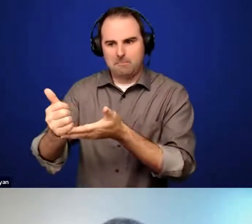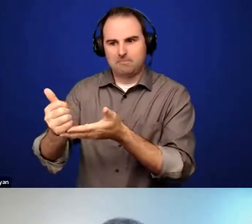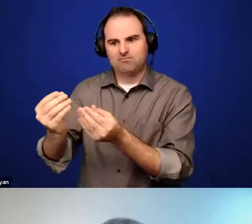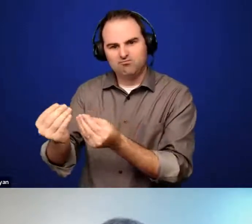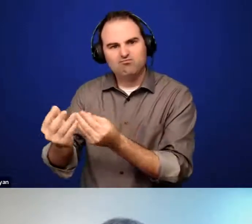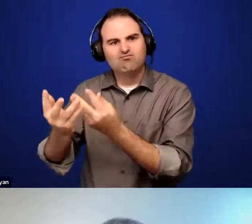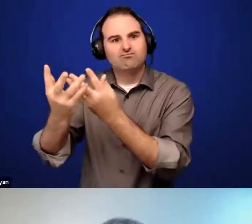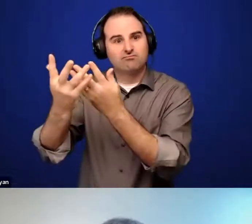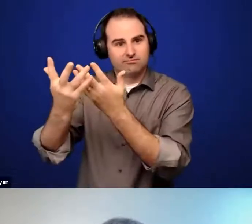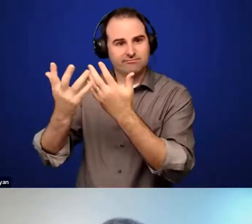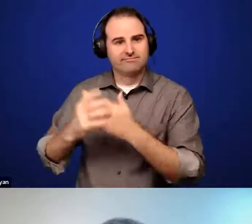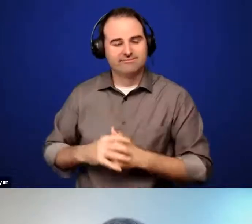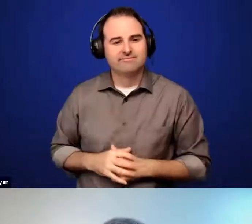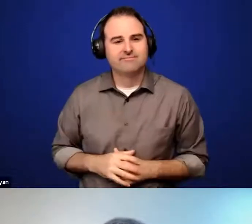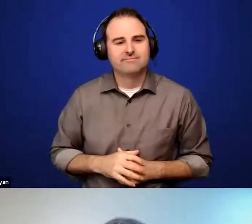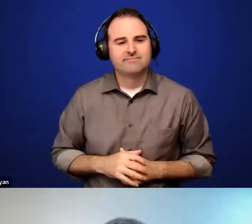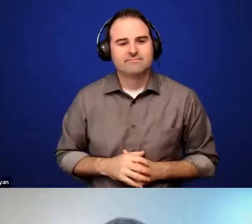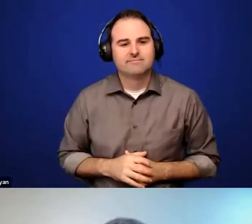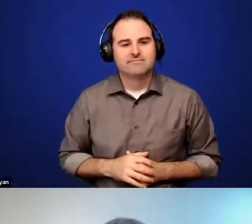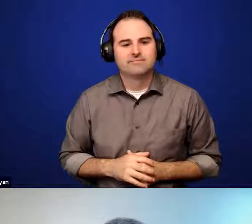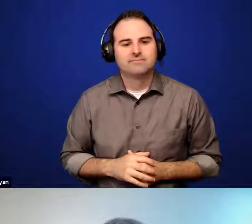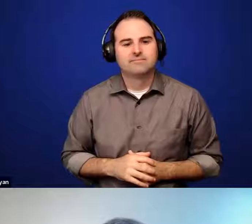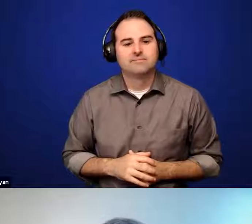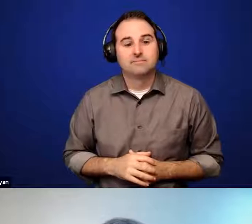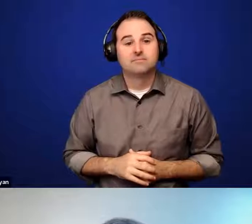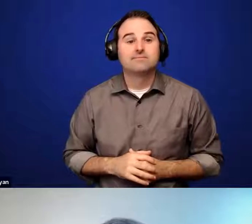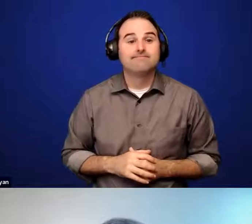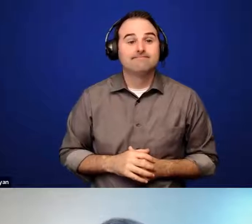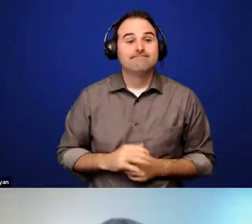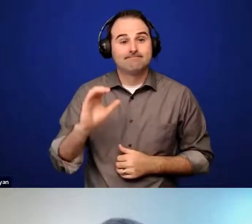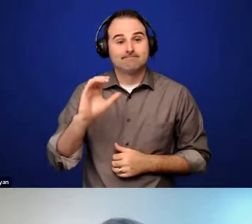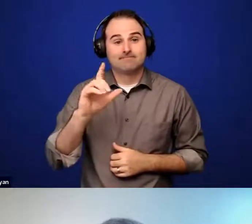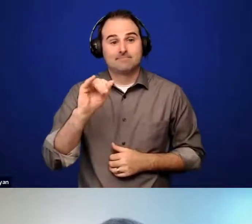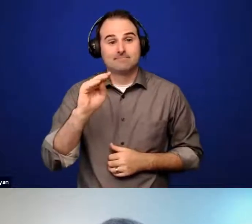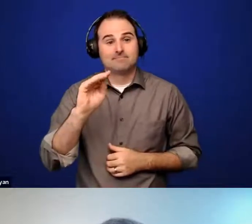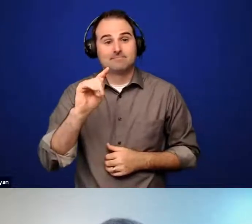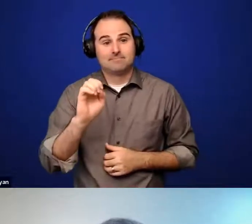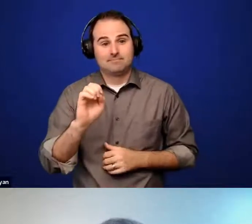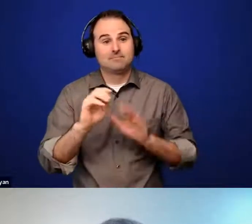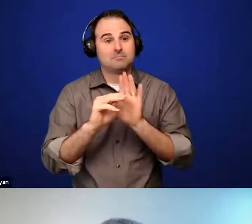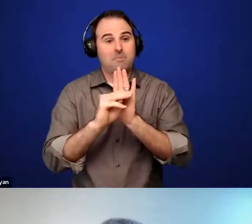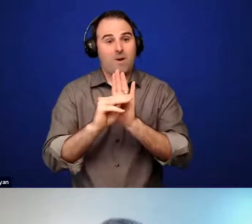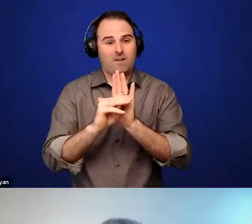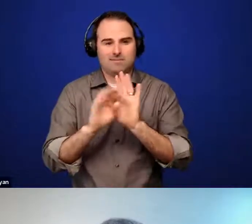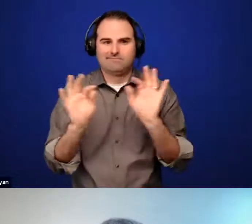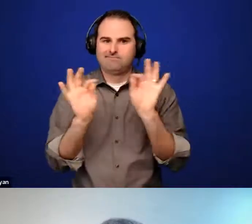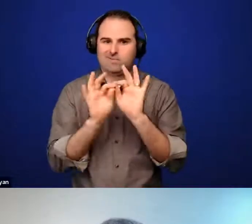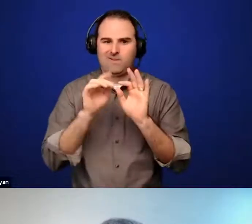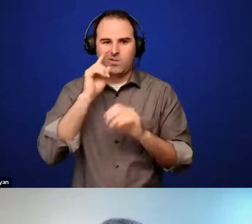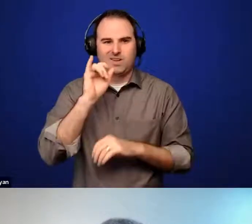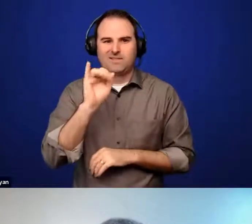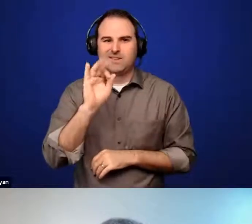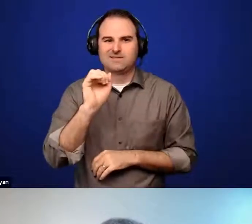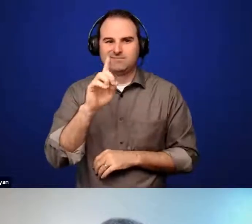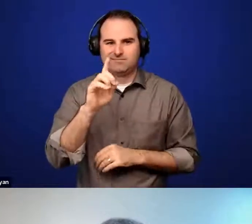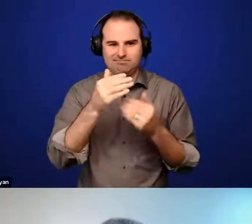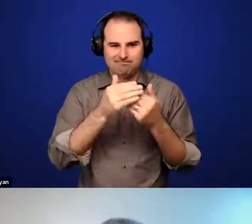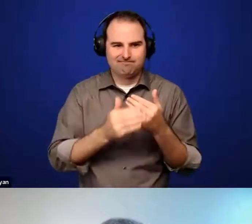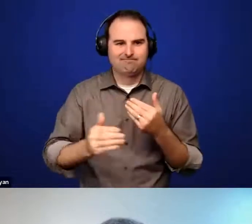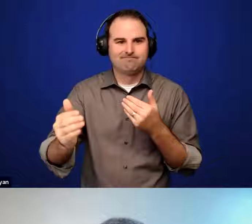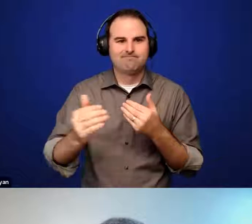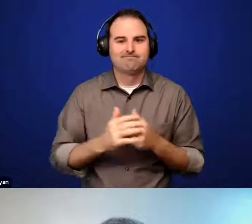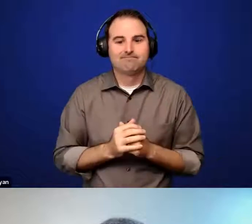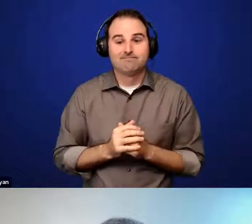say, is quite an important topic for IFAD going forward. There is, and I want to get on to